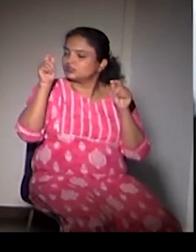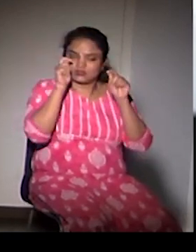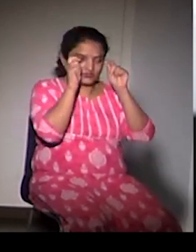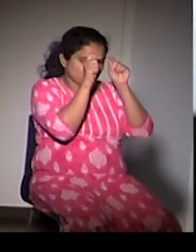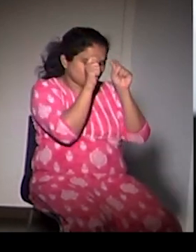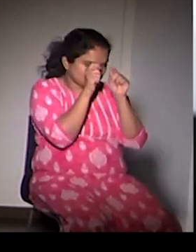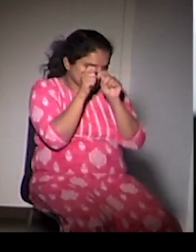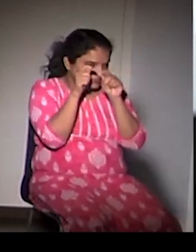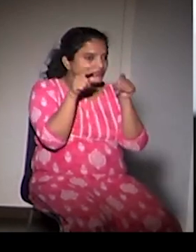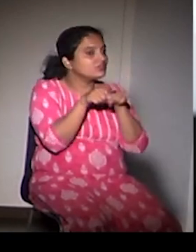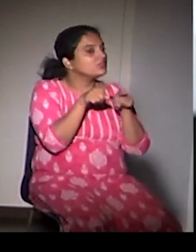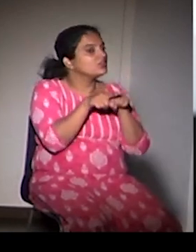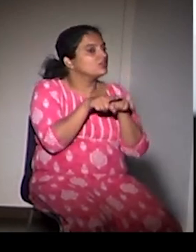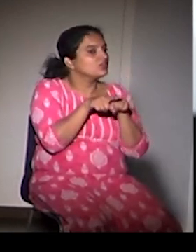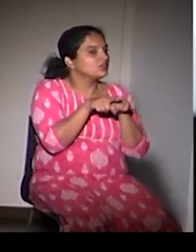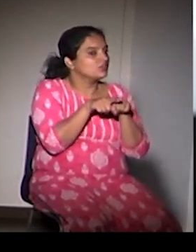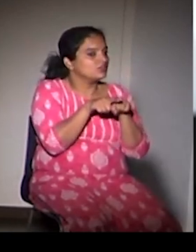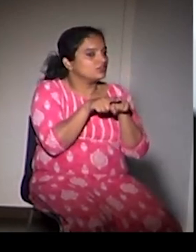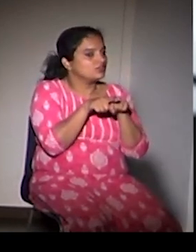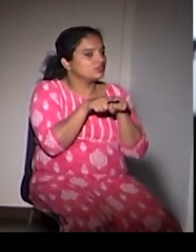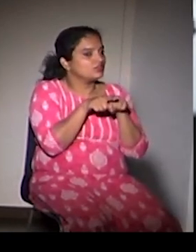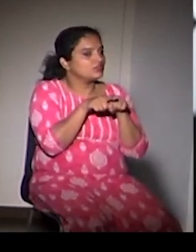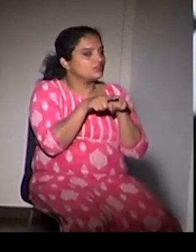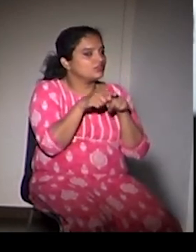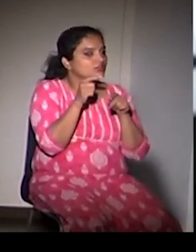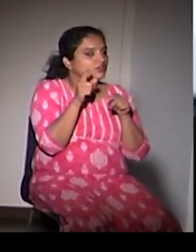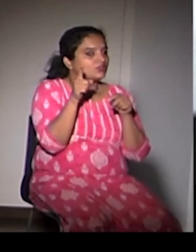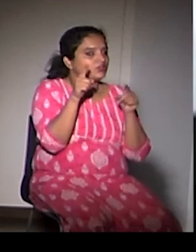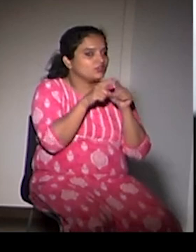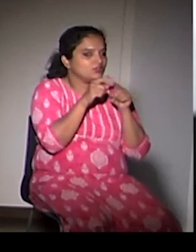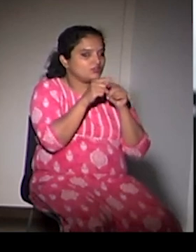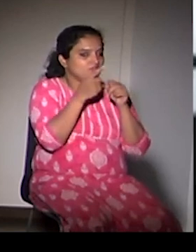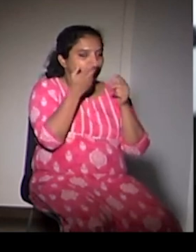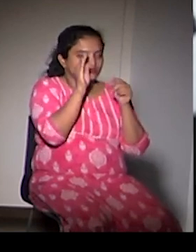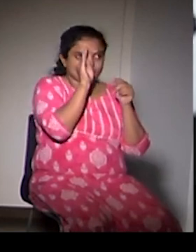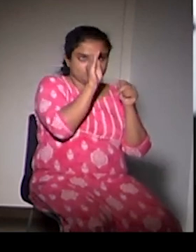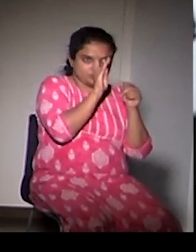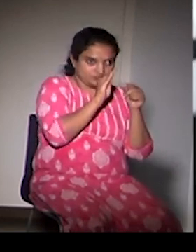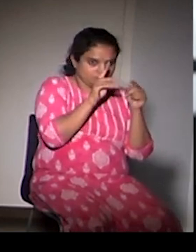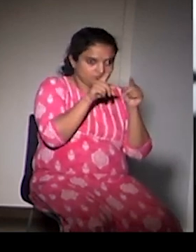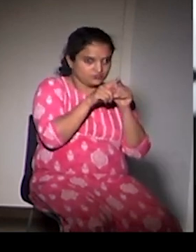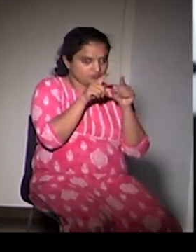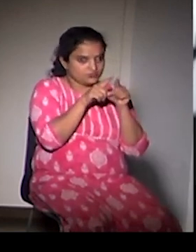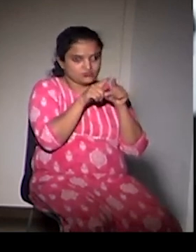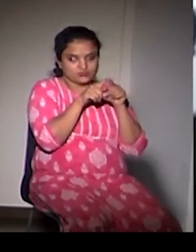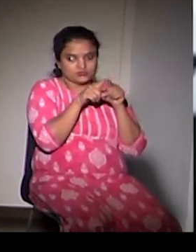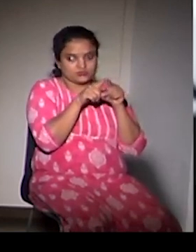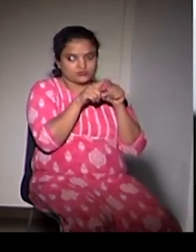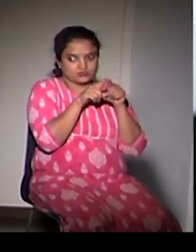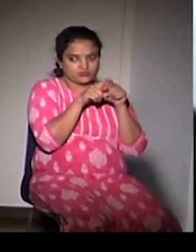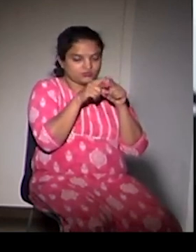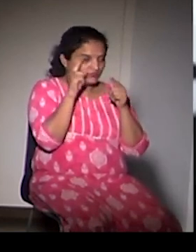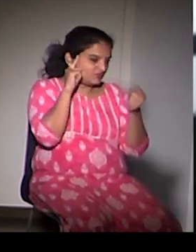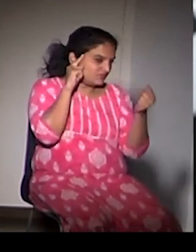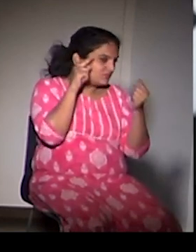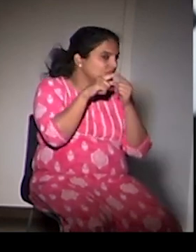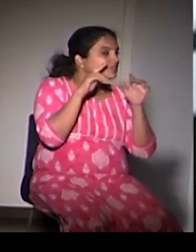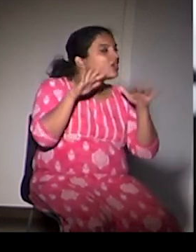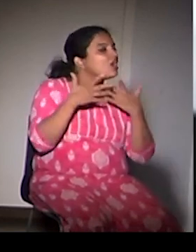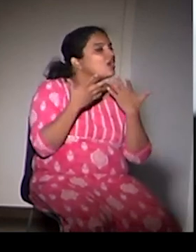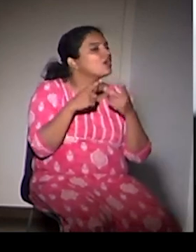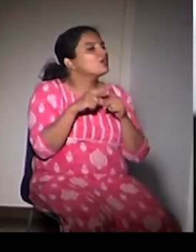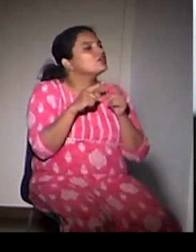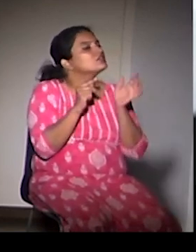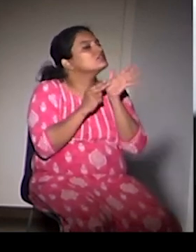out, and they were never filled with anything. They were just, it was the intention to show the